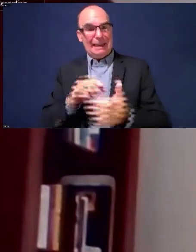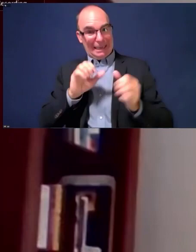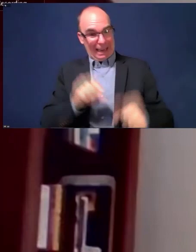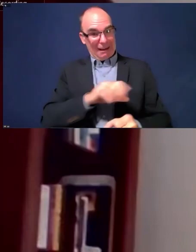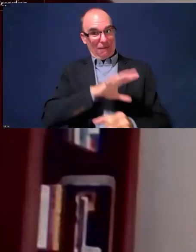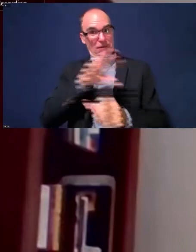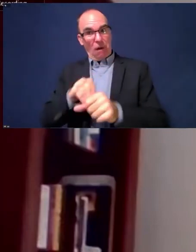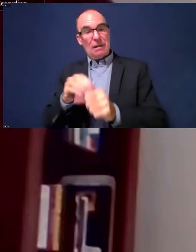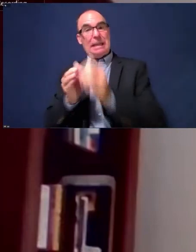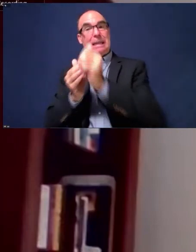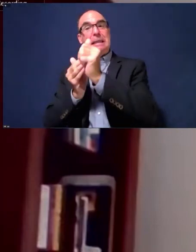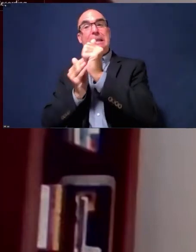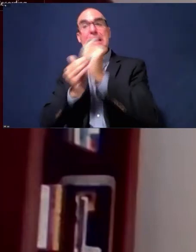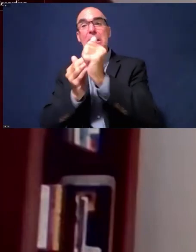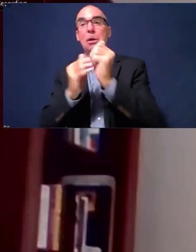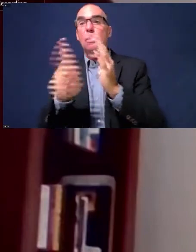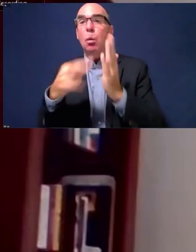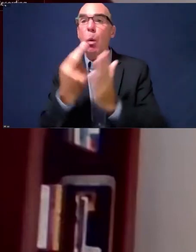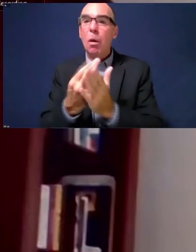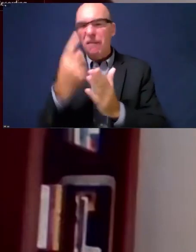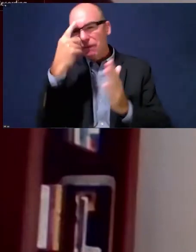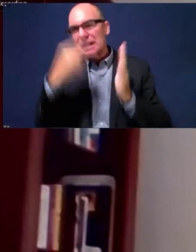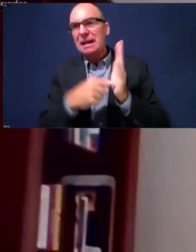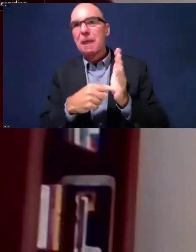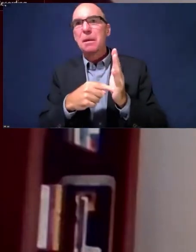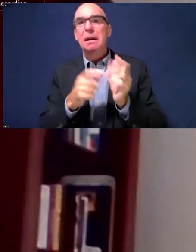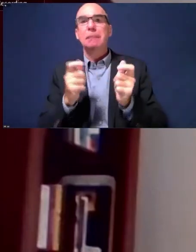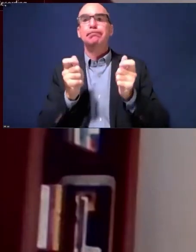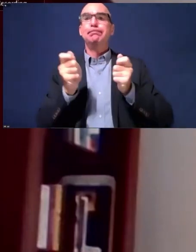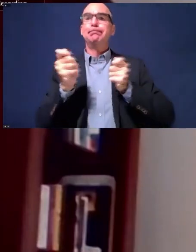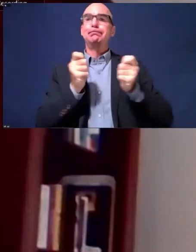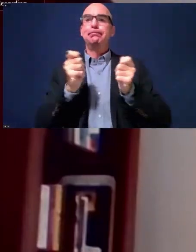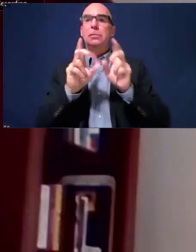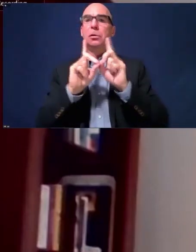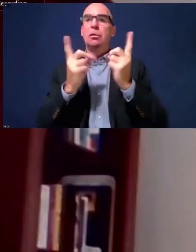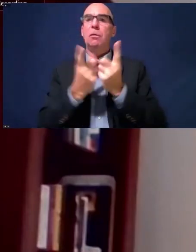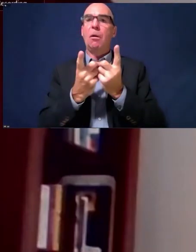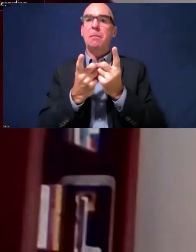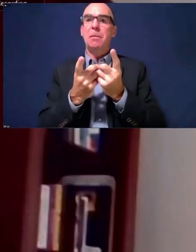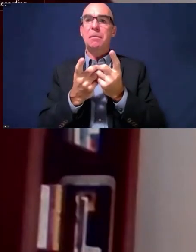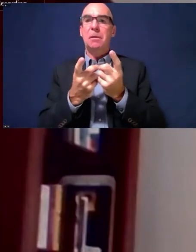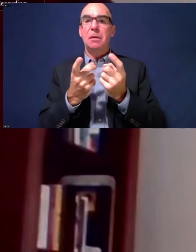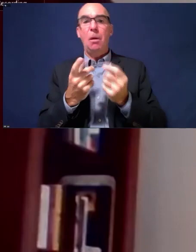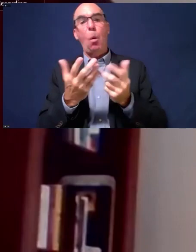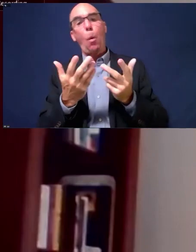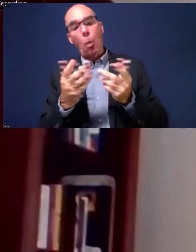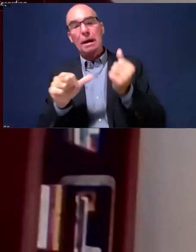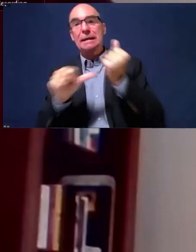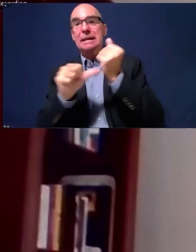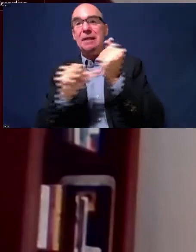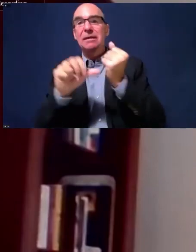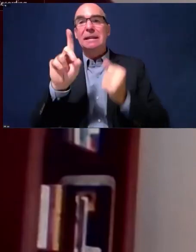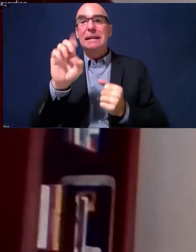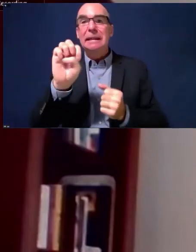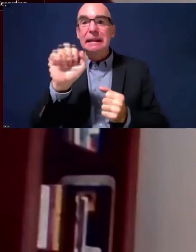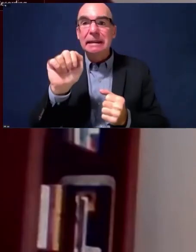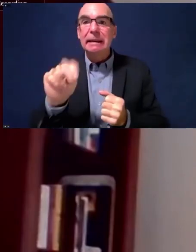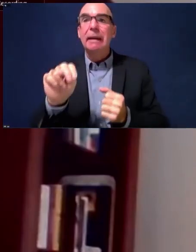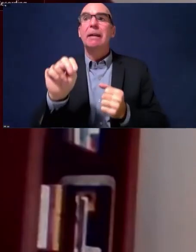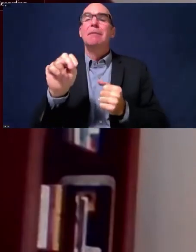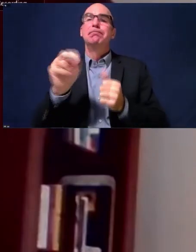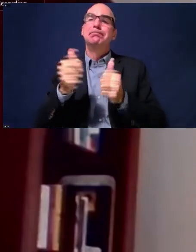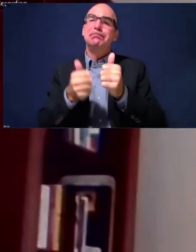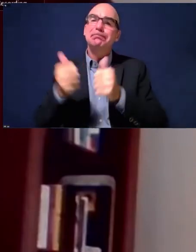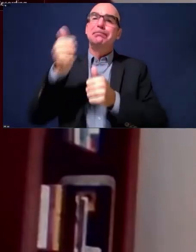departments. Roles such as department chairs in their universities, or assist at the level of assistant deans, vice deans, and further up the